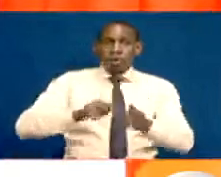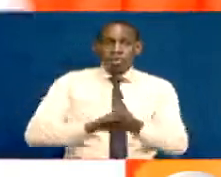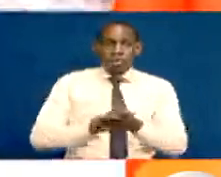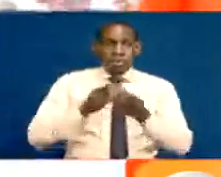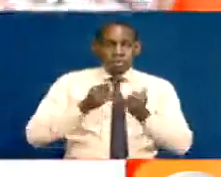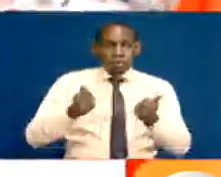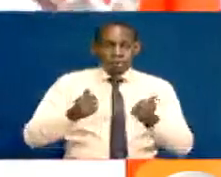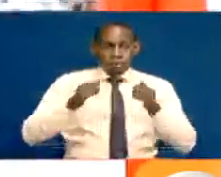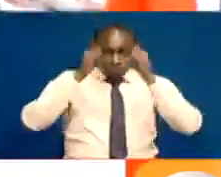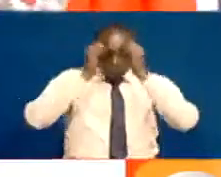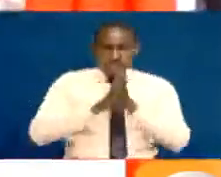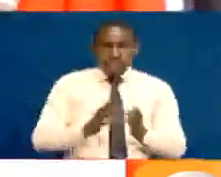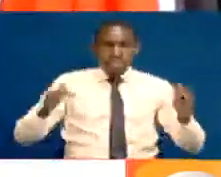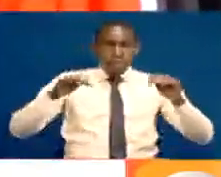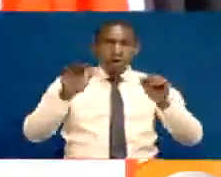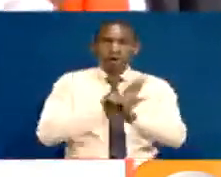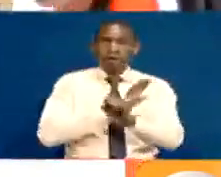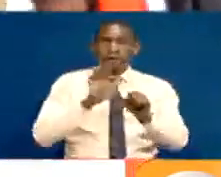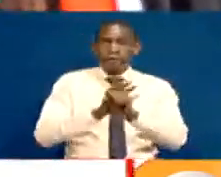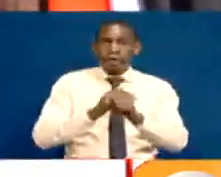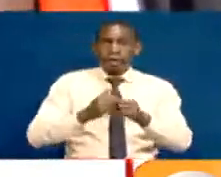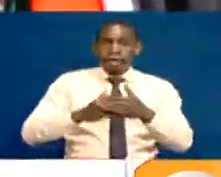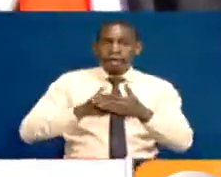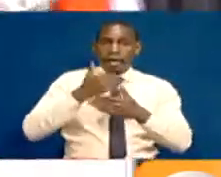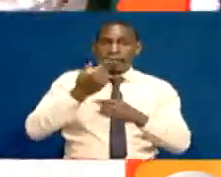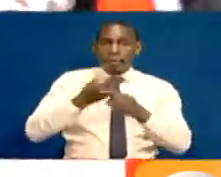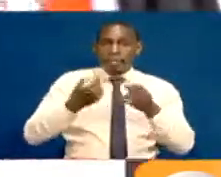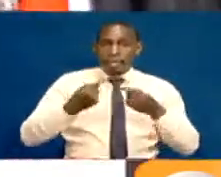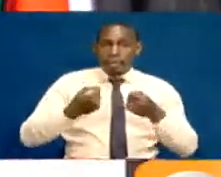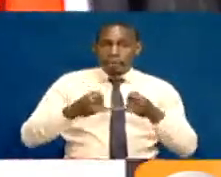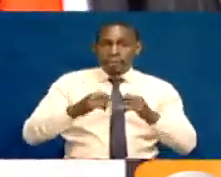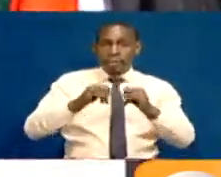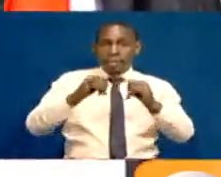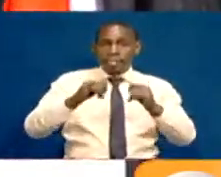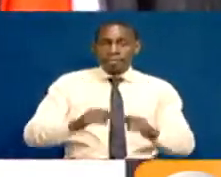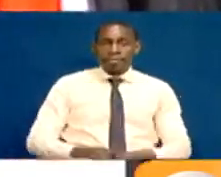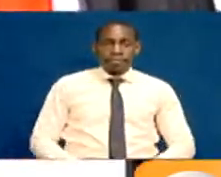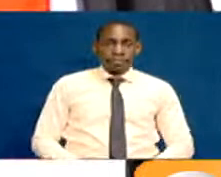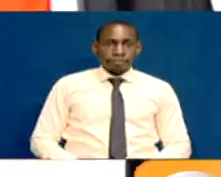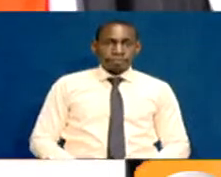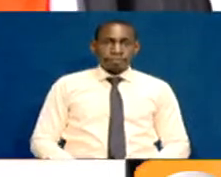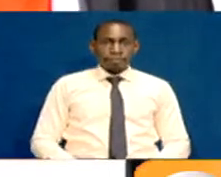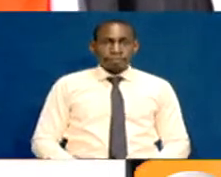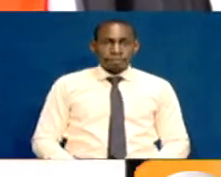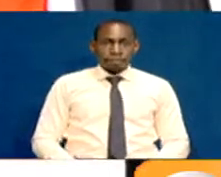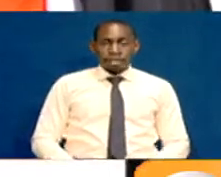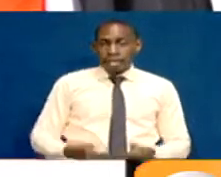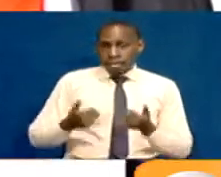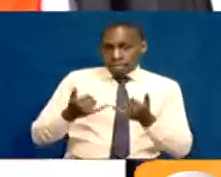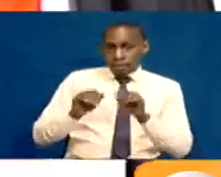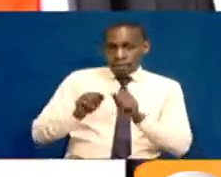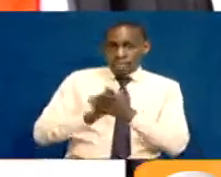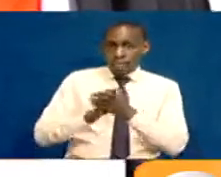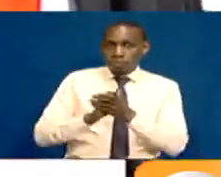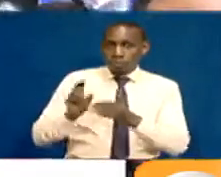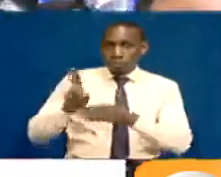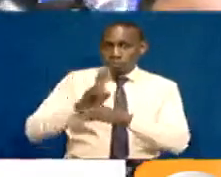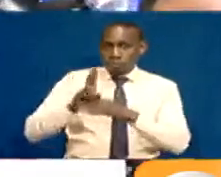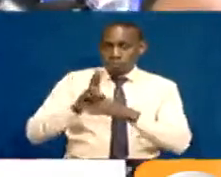na mrundiko wa wanafunzi baada ya mwaka mmoja wa utekelezaji. There's a caveat where we have said in order to